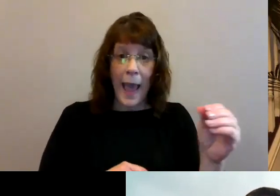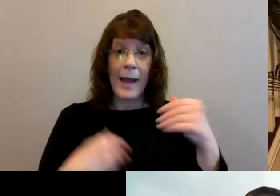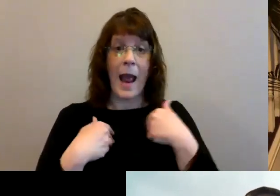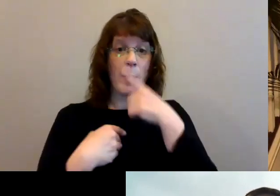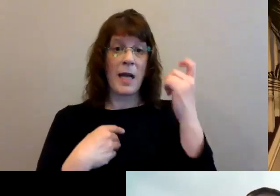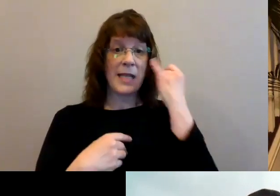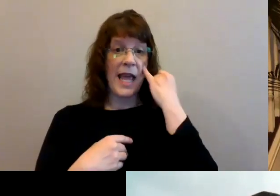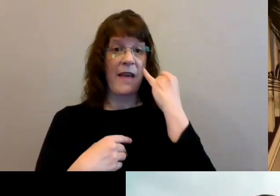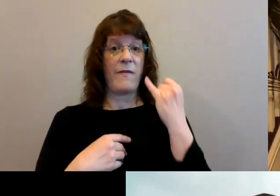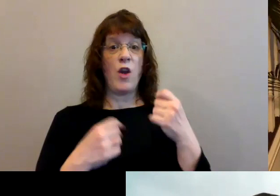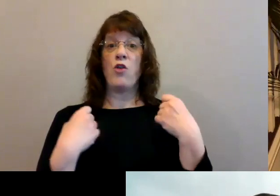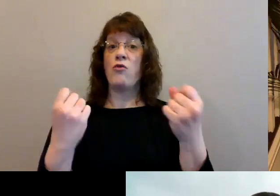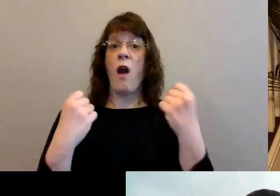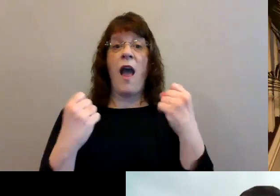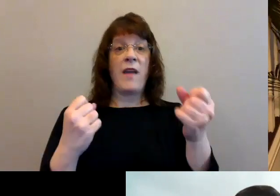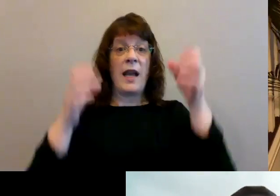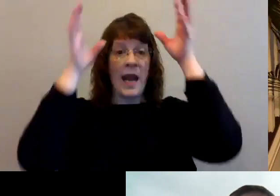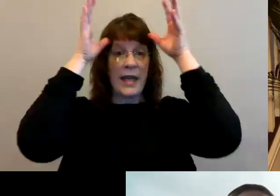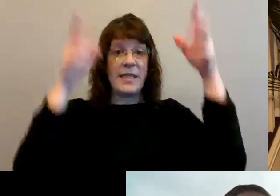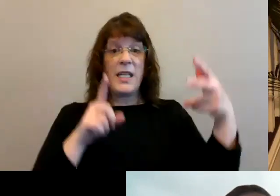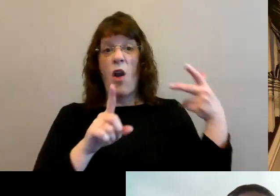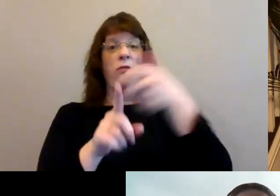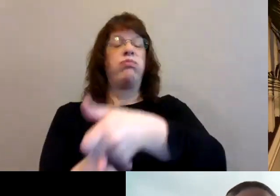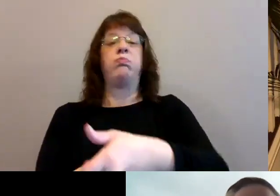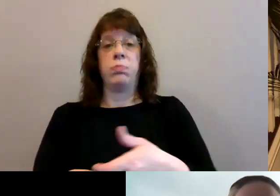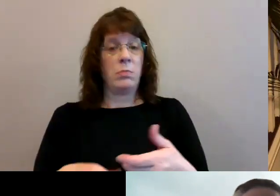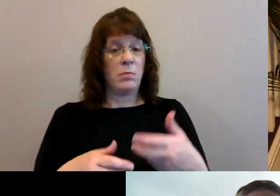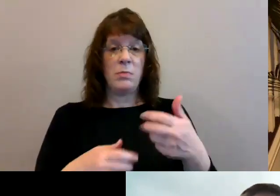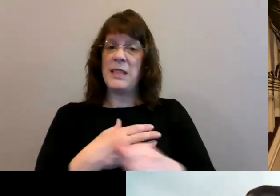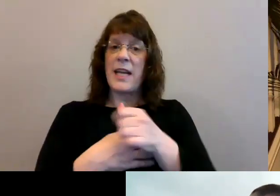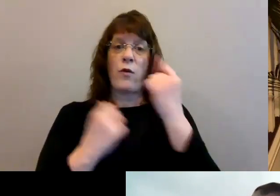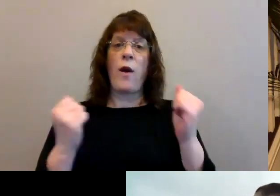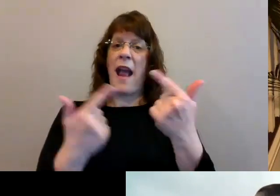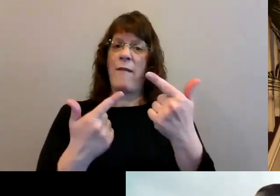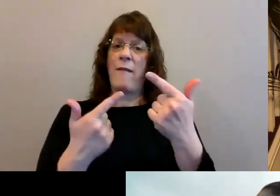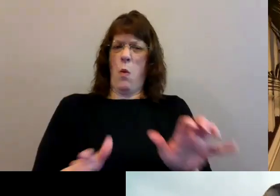deer, it's like, exactly. it's for everybody. Exactly. You don't want that. Don't want that.